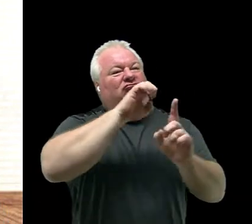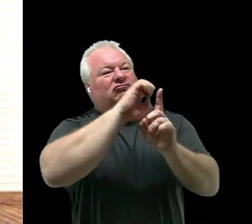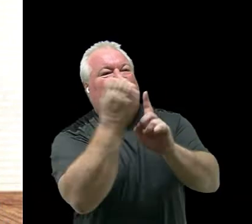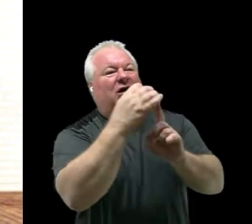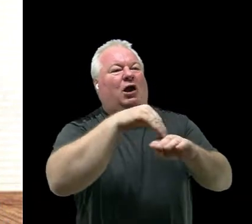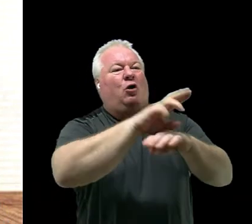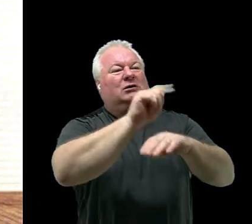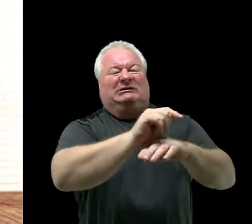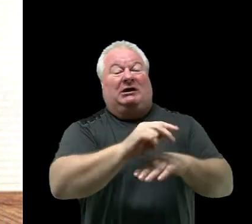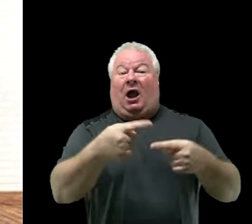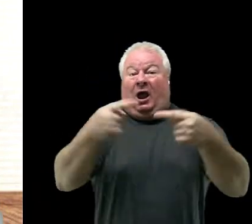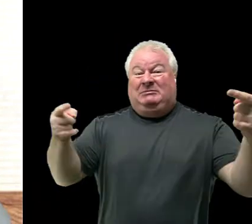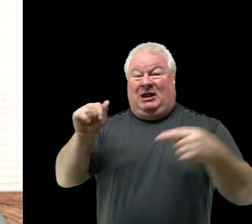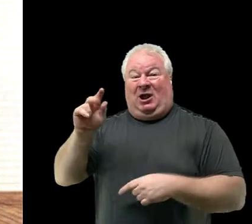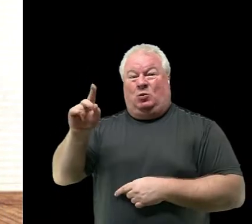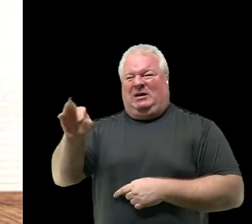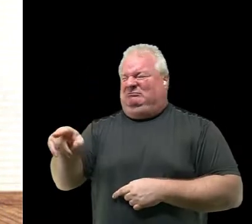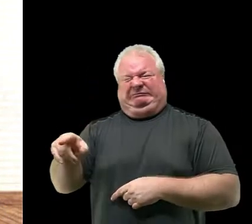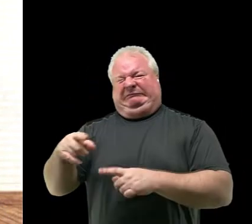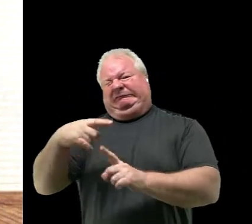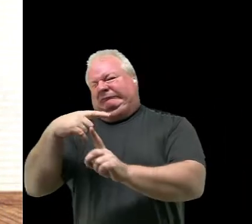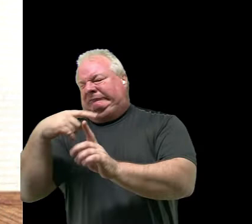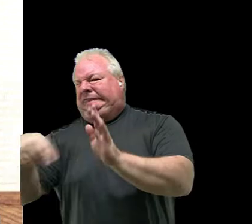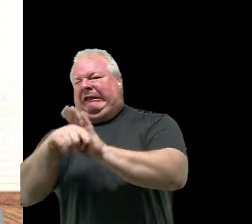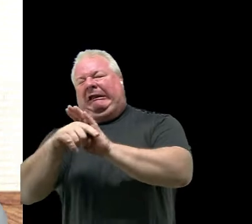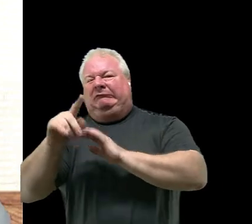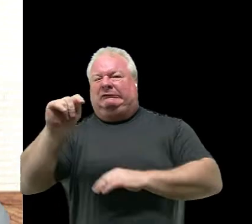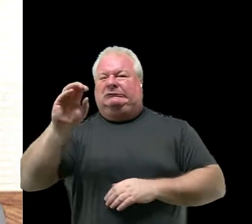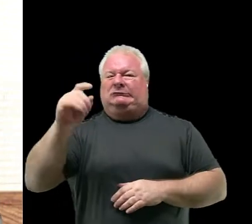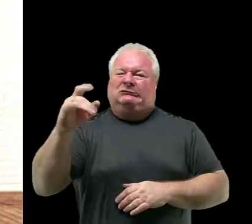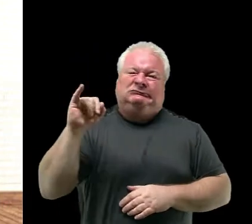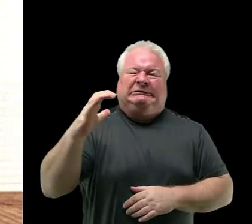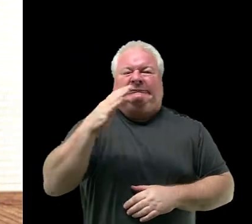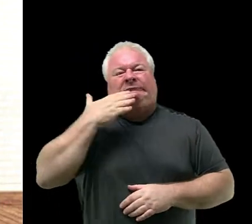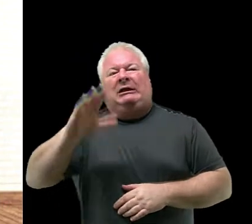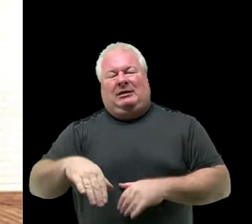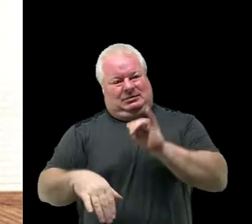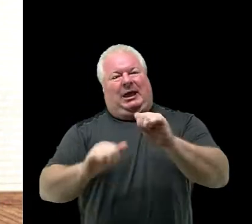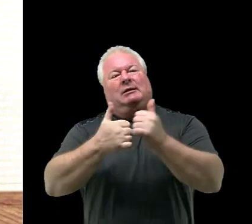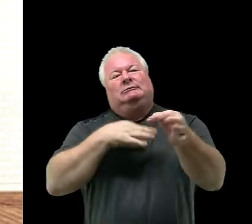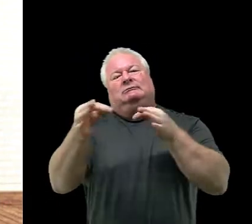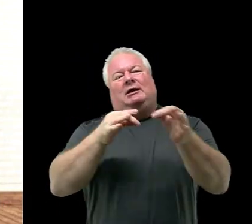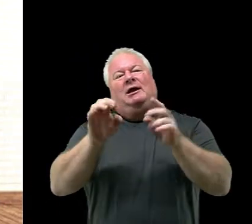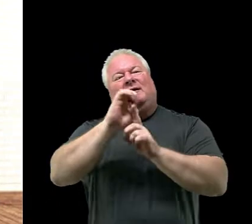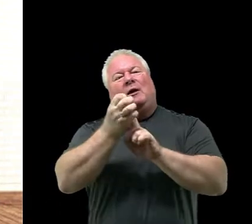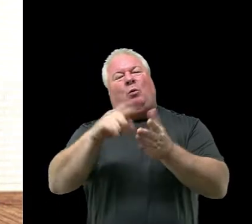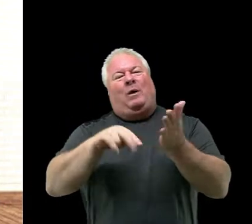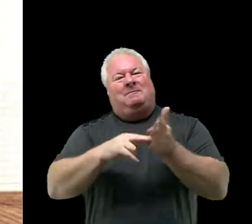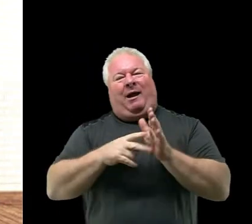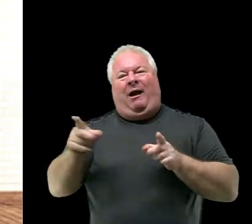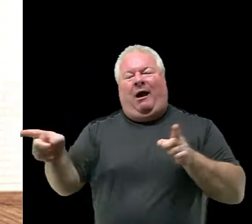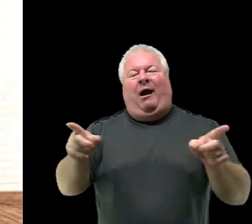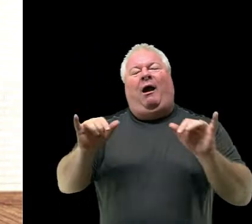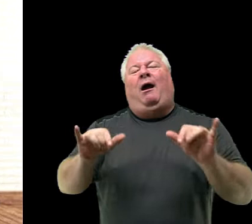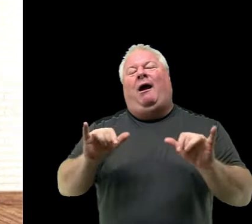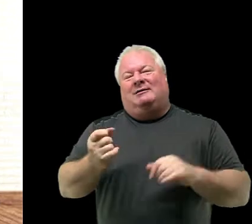toxic environment. That's the best way for me to explain what environment is and isn't